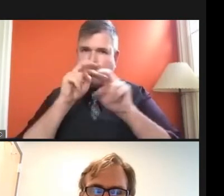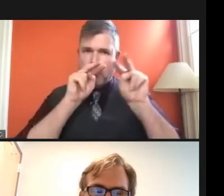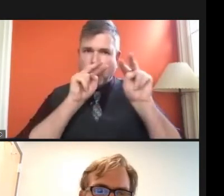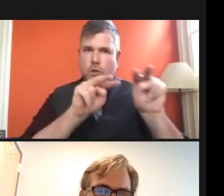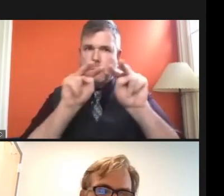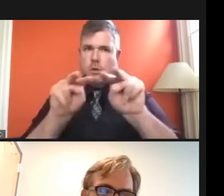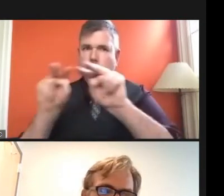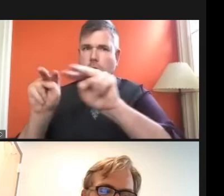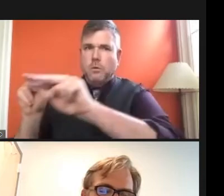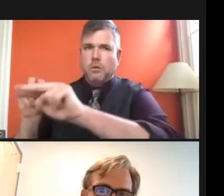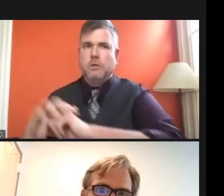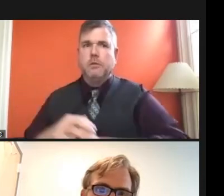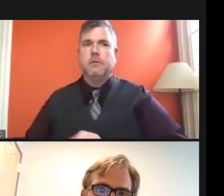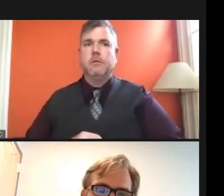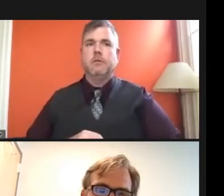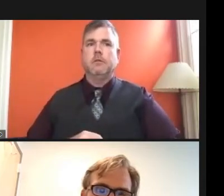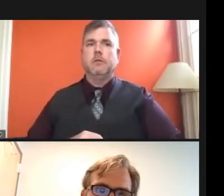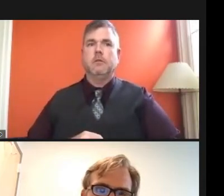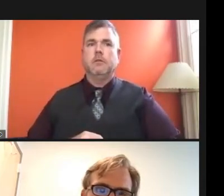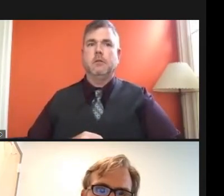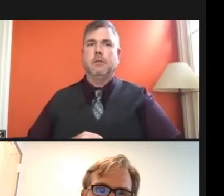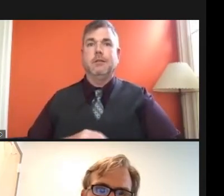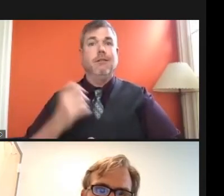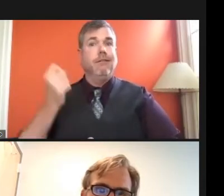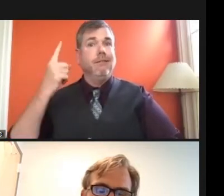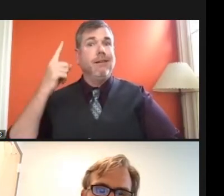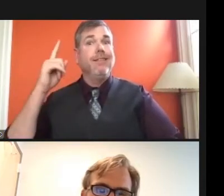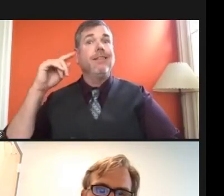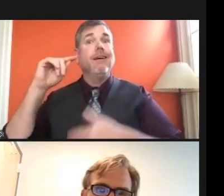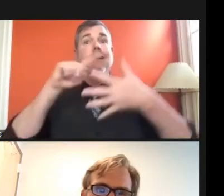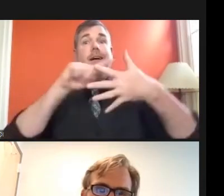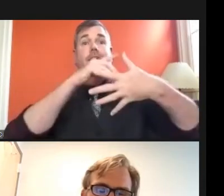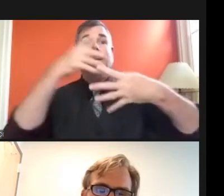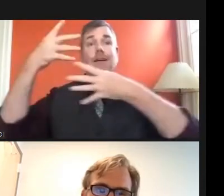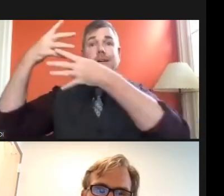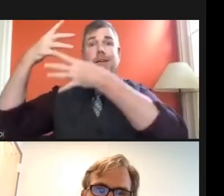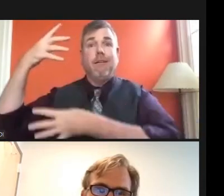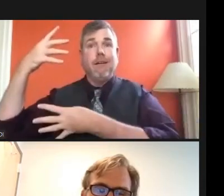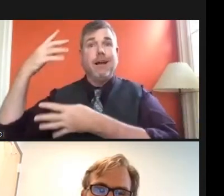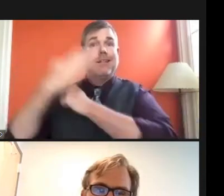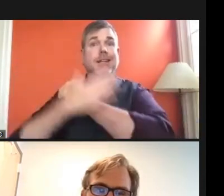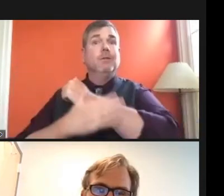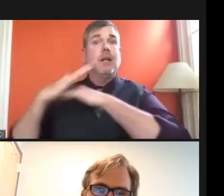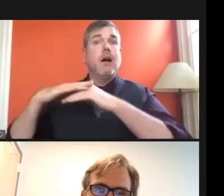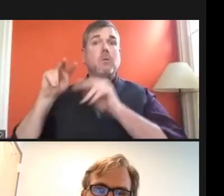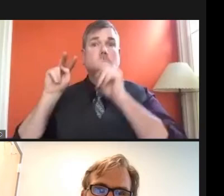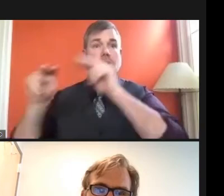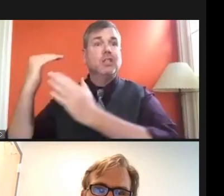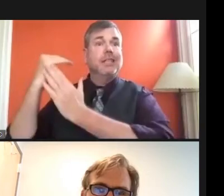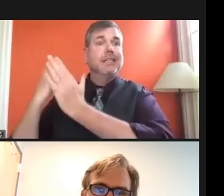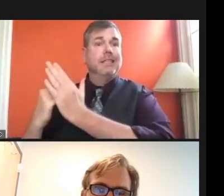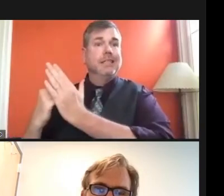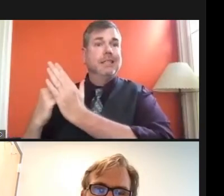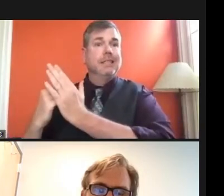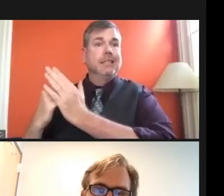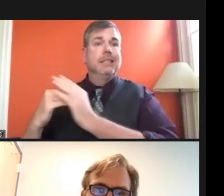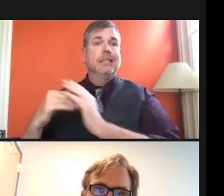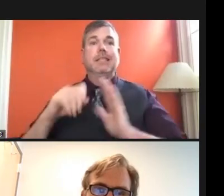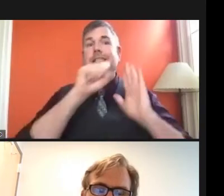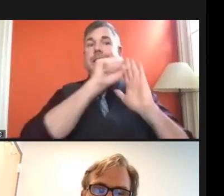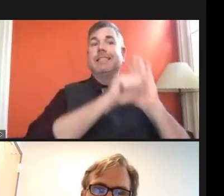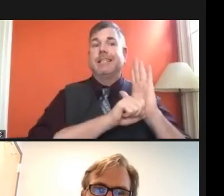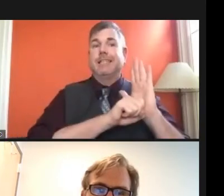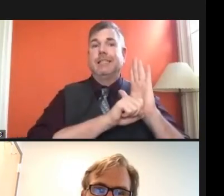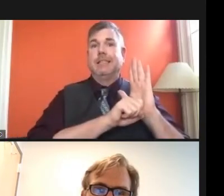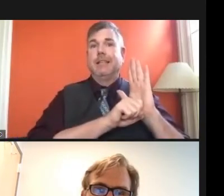the EOC working to convene a local enforcement team as well. And I'm happy to be working with the cities and the